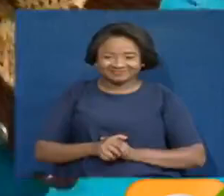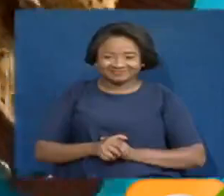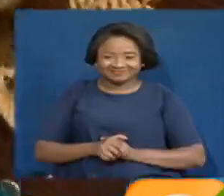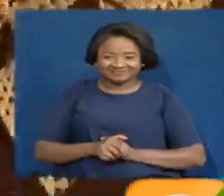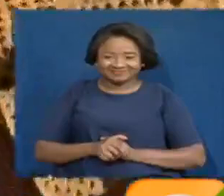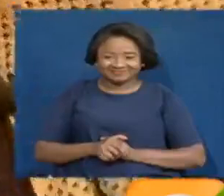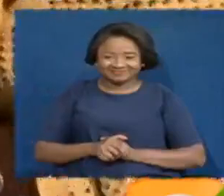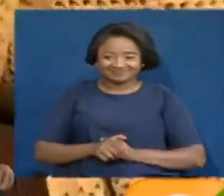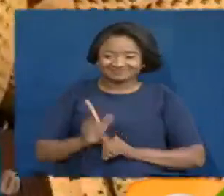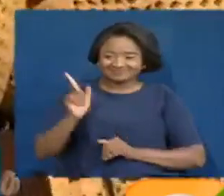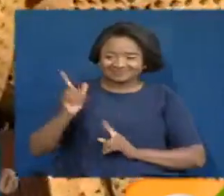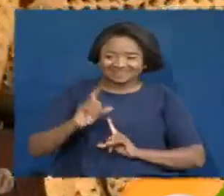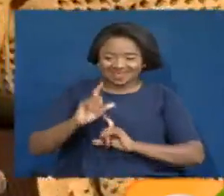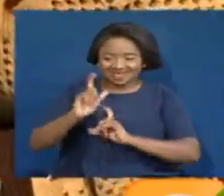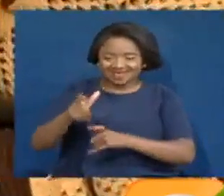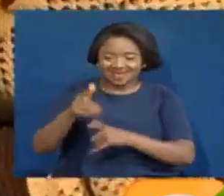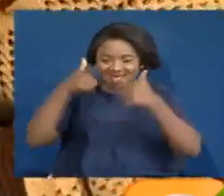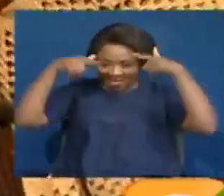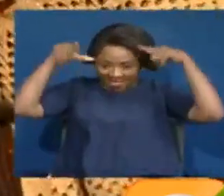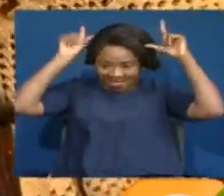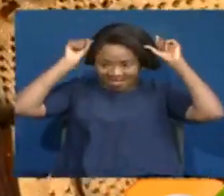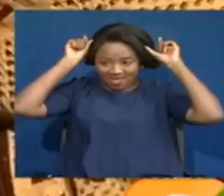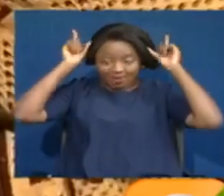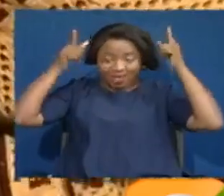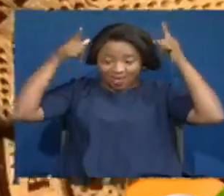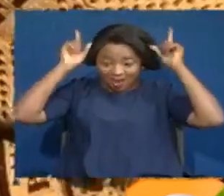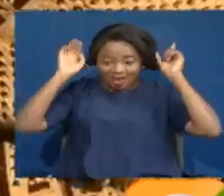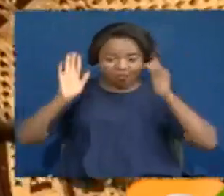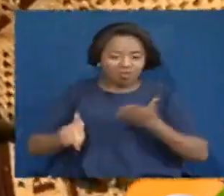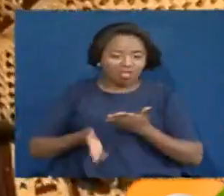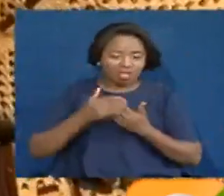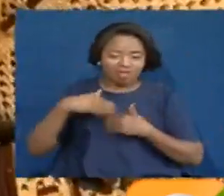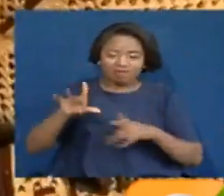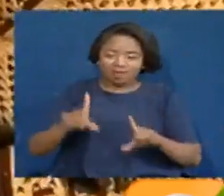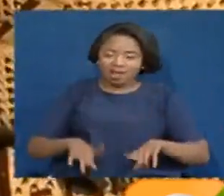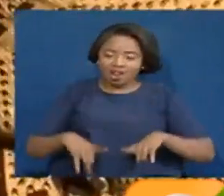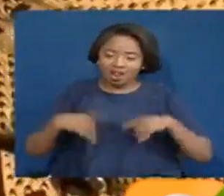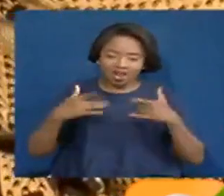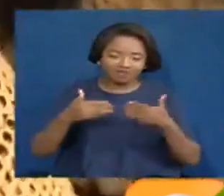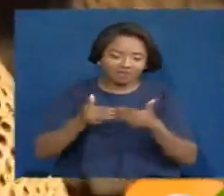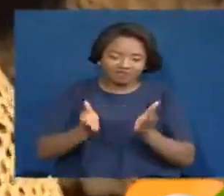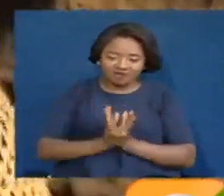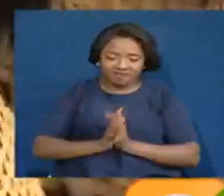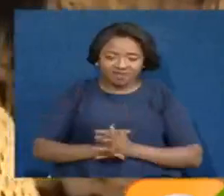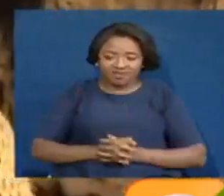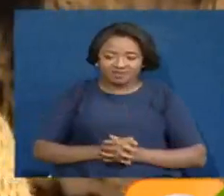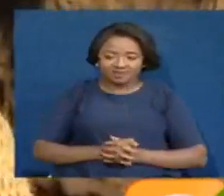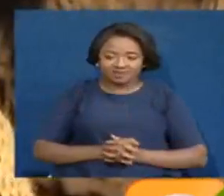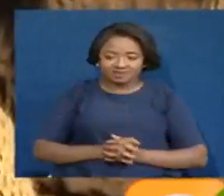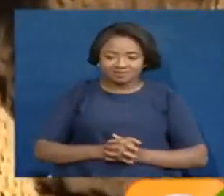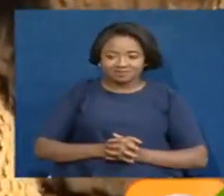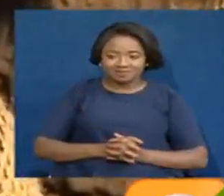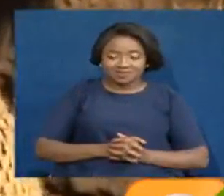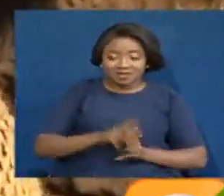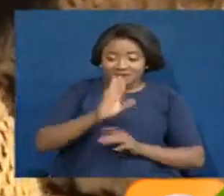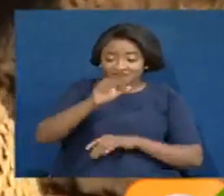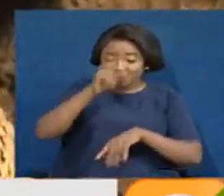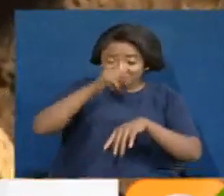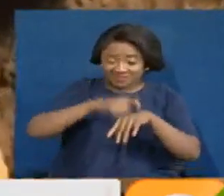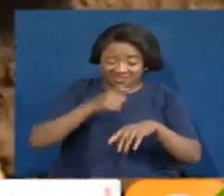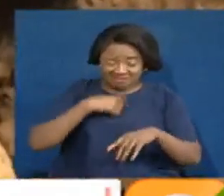For her, she was awarded a cow that has changed the fortunes of her family. Angu nipate ngombe, nimefurahi